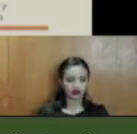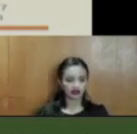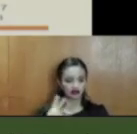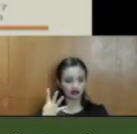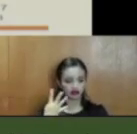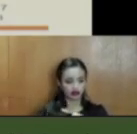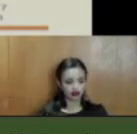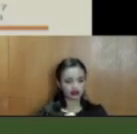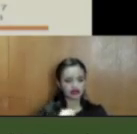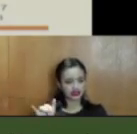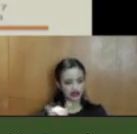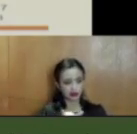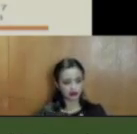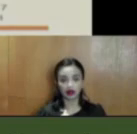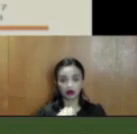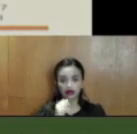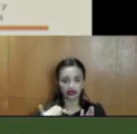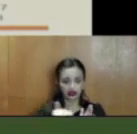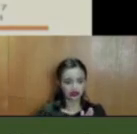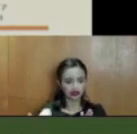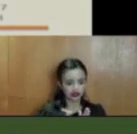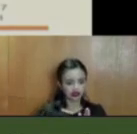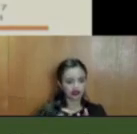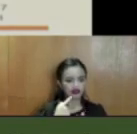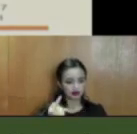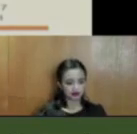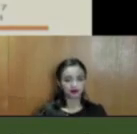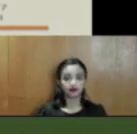have not repeated it every time. When you